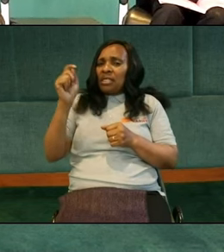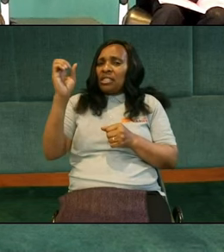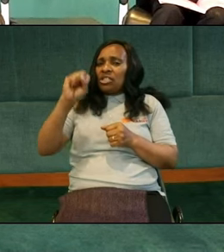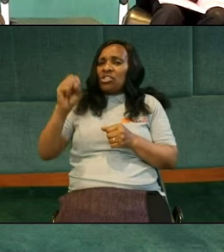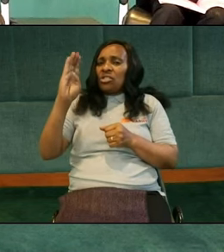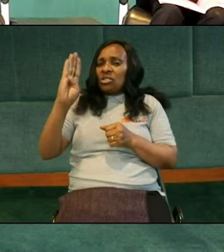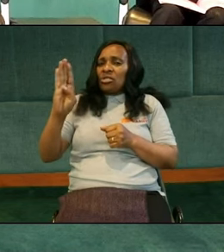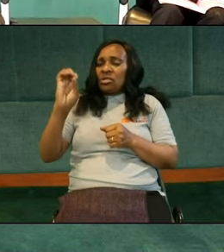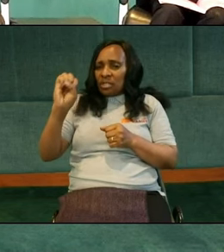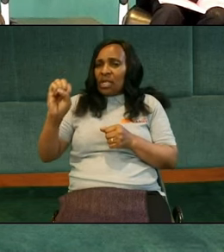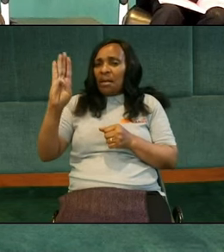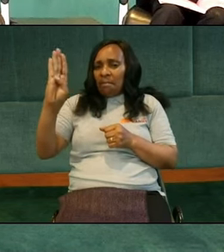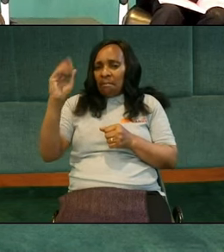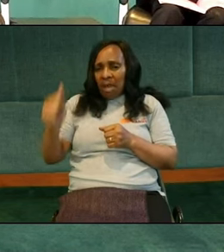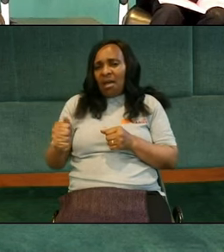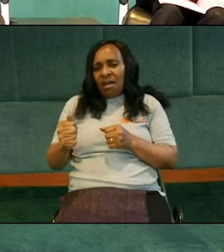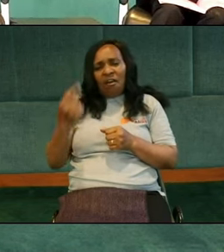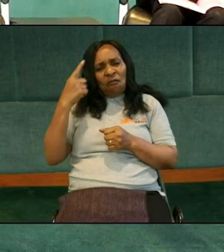see in this